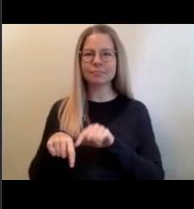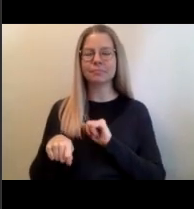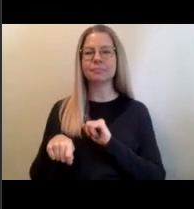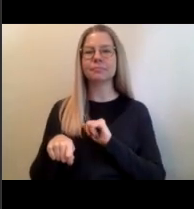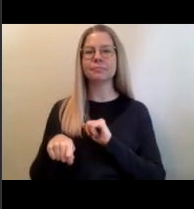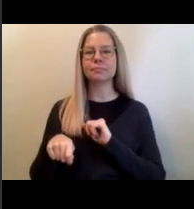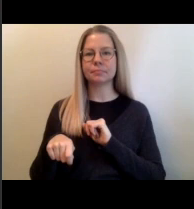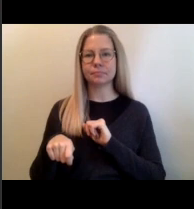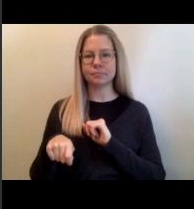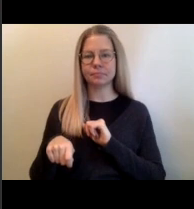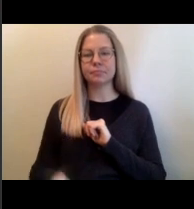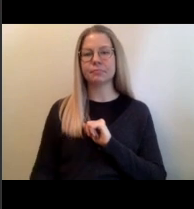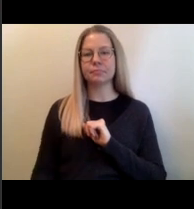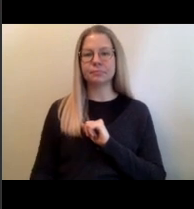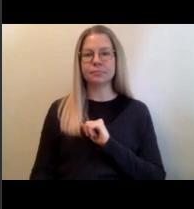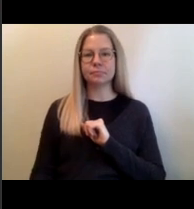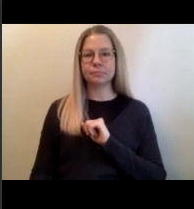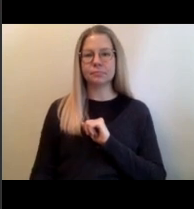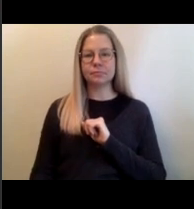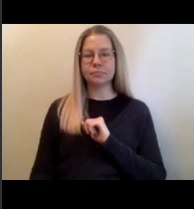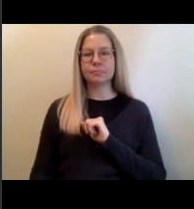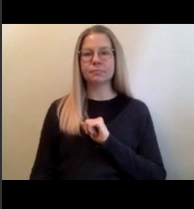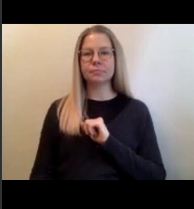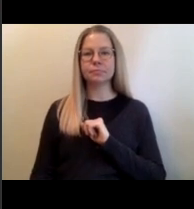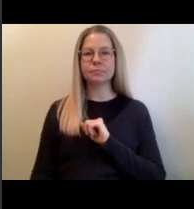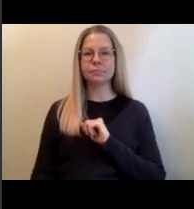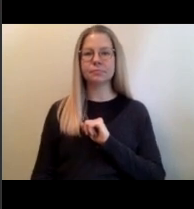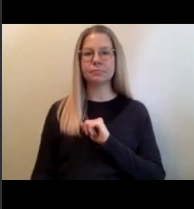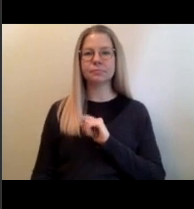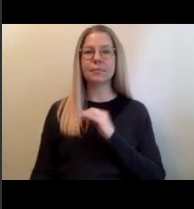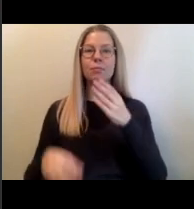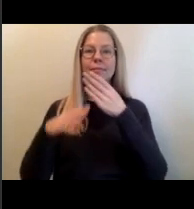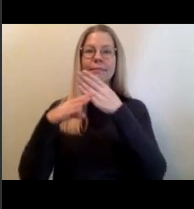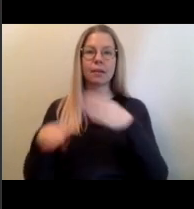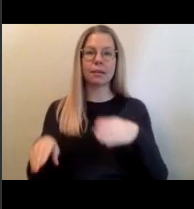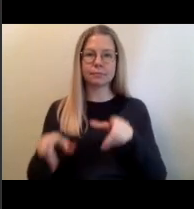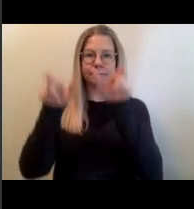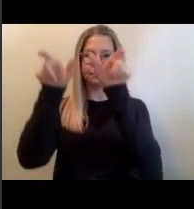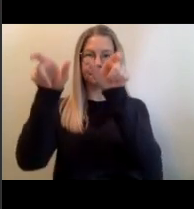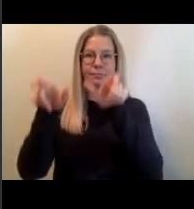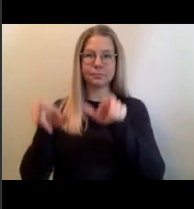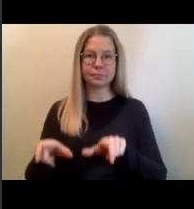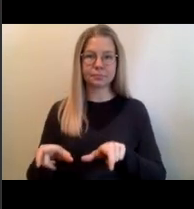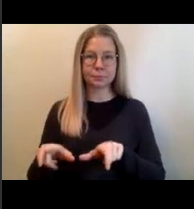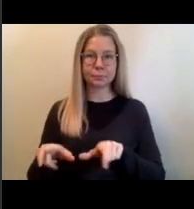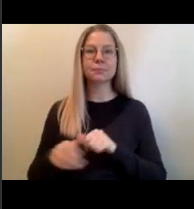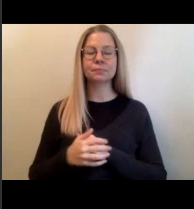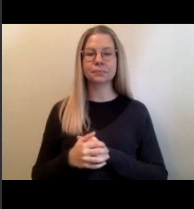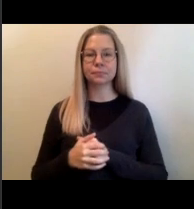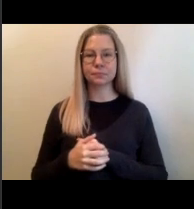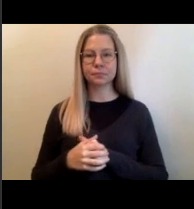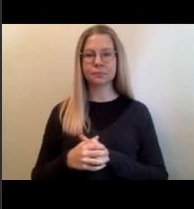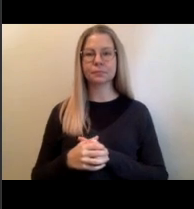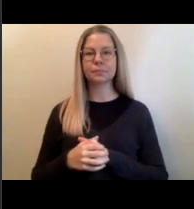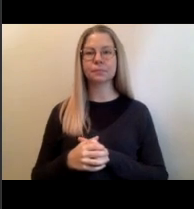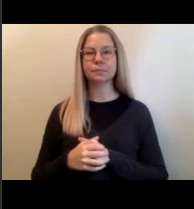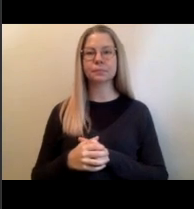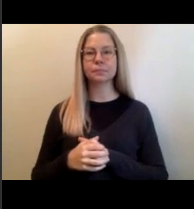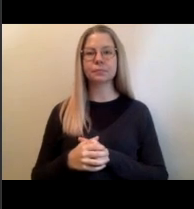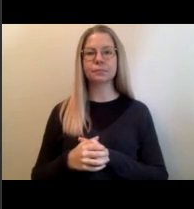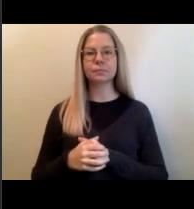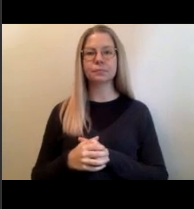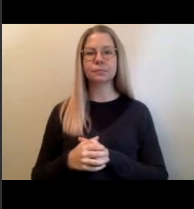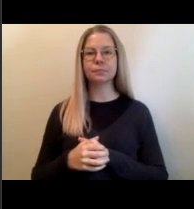toggle this for a moment, but when you break that sleep into 2 halves, what you see is that the sleep disruption